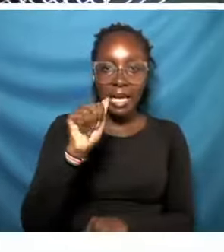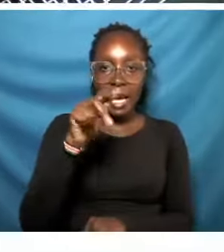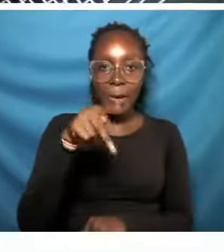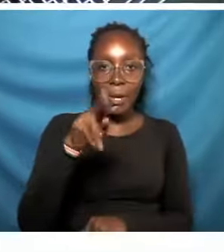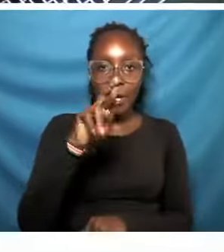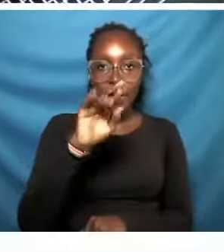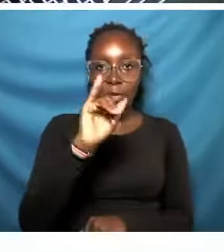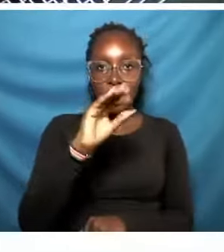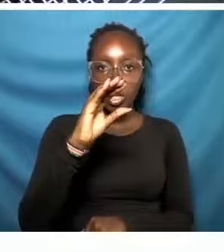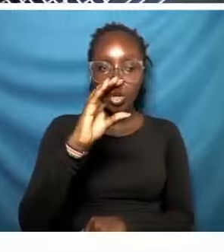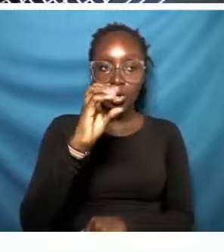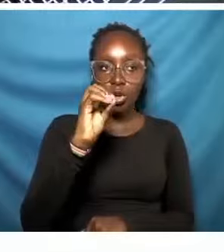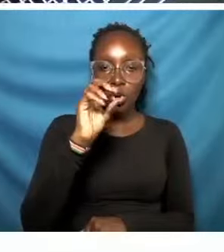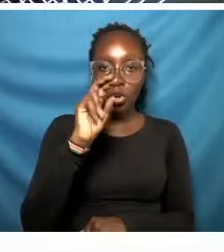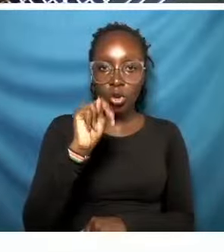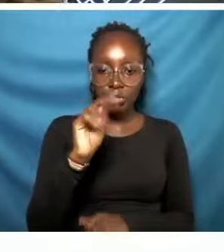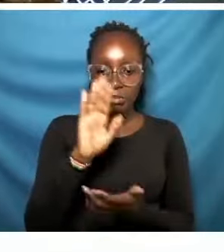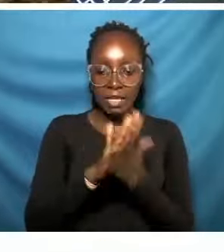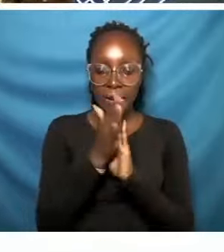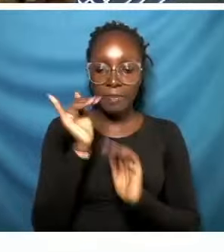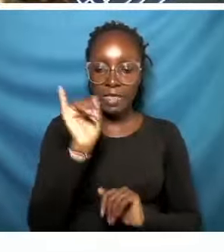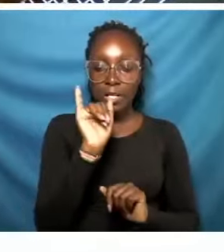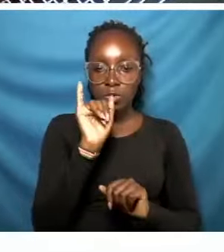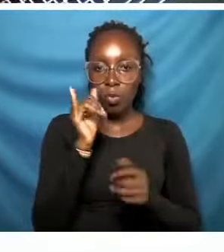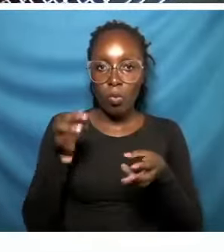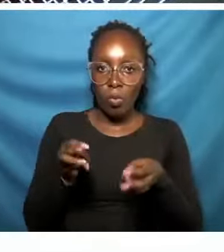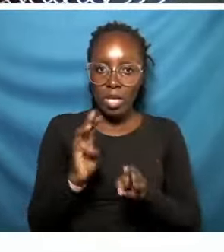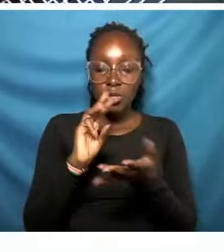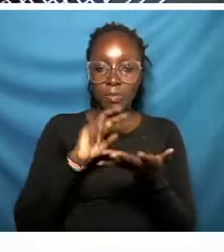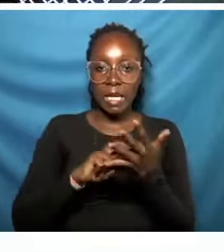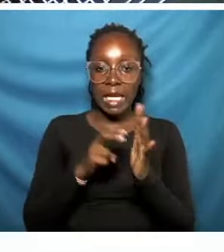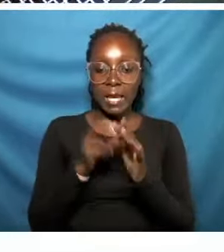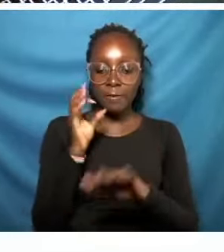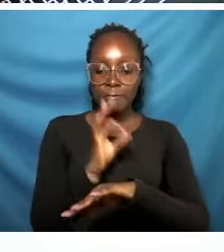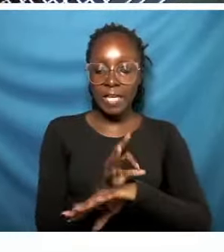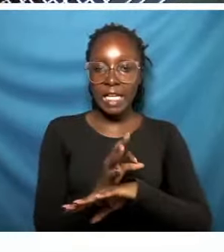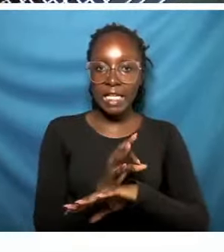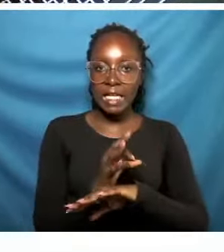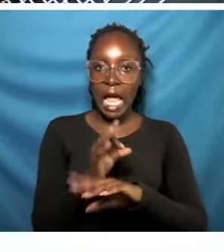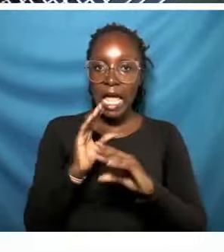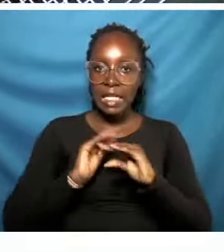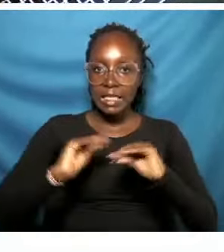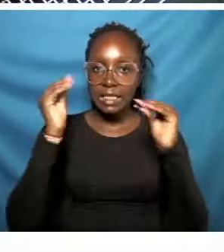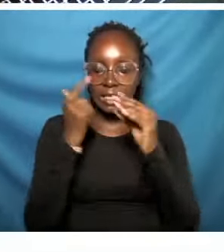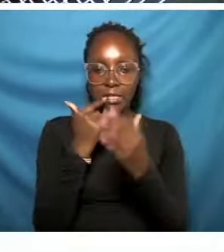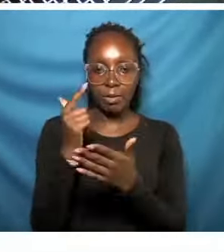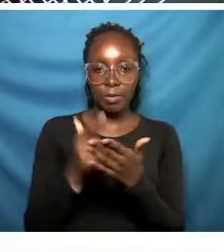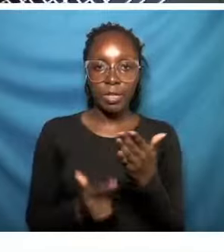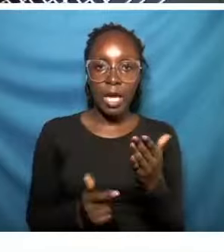astrology. So false teachings were propagating that by studying those